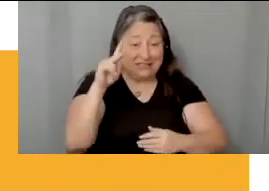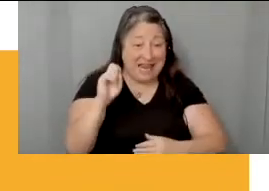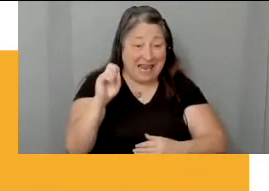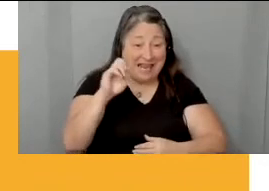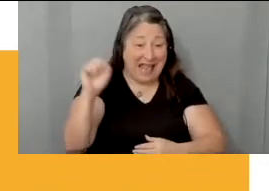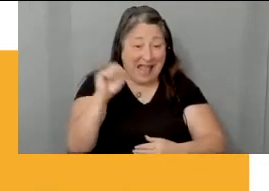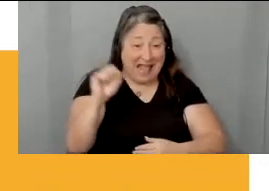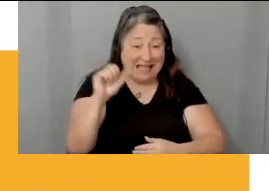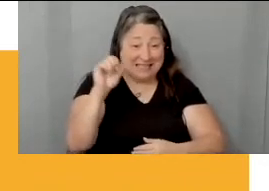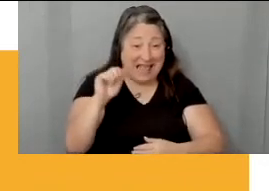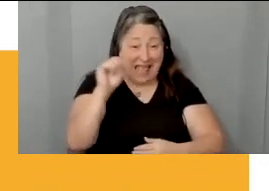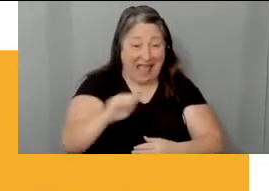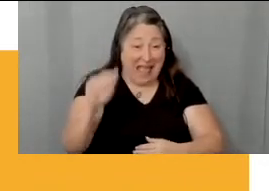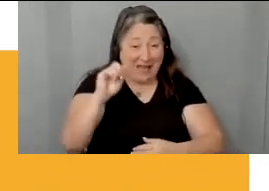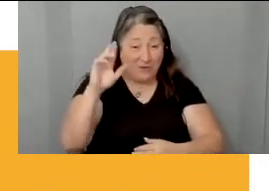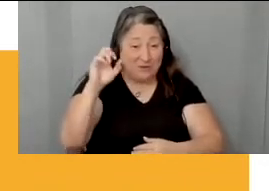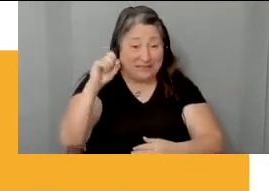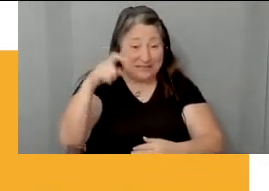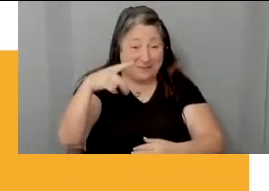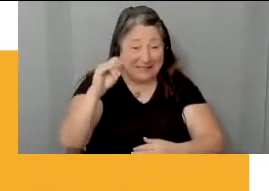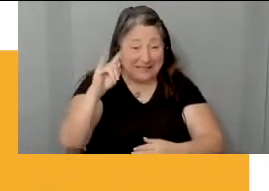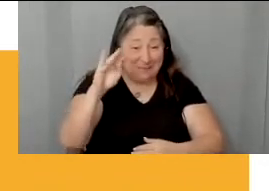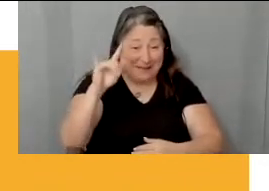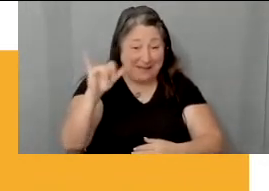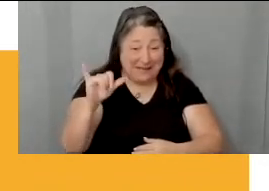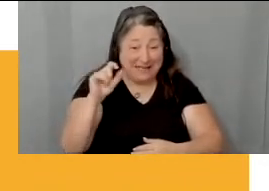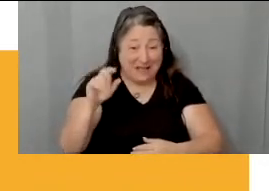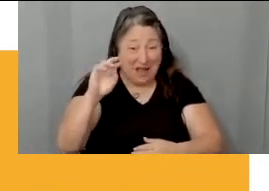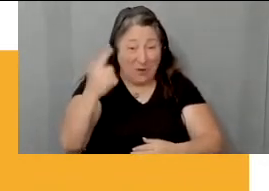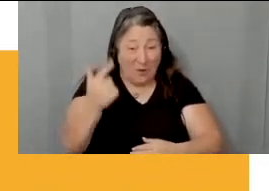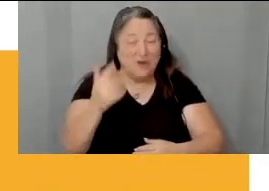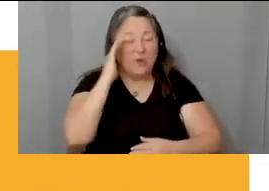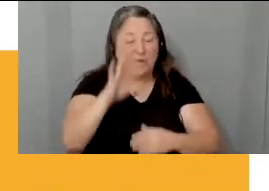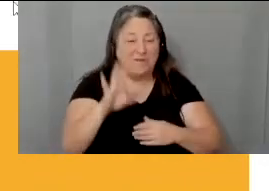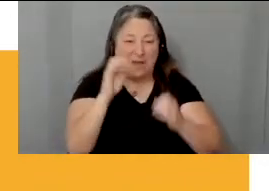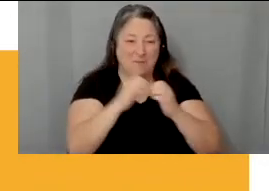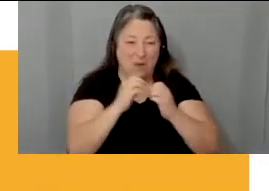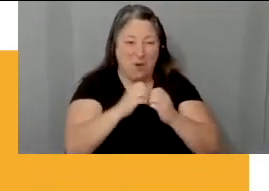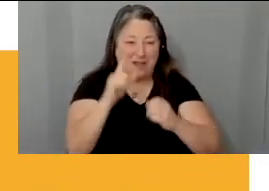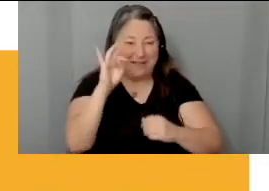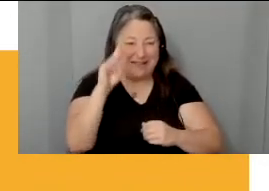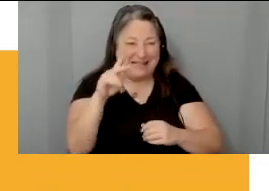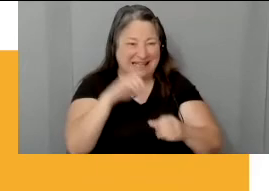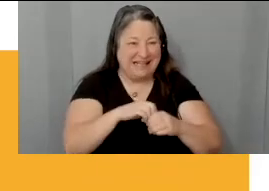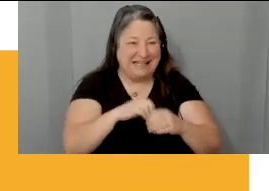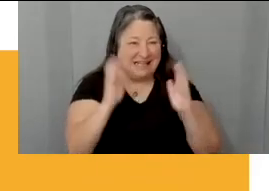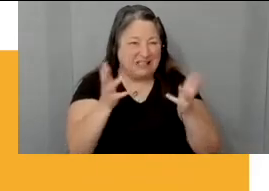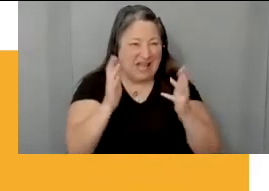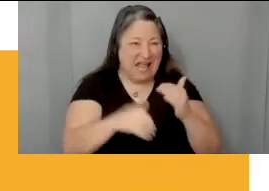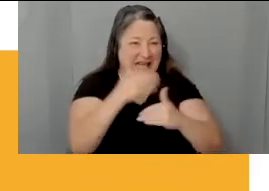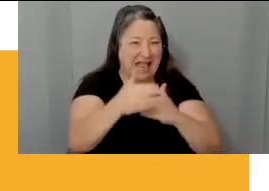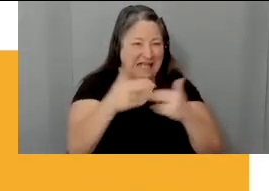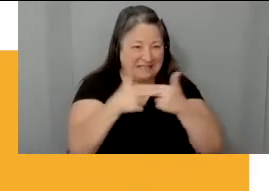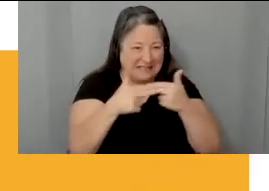jakes@respectability.org. You can find out more at the link in the chat. Next slide, please.